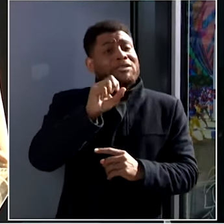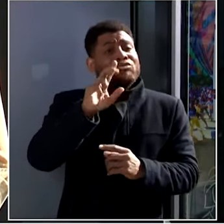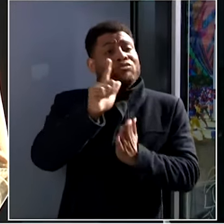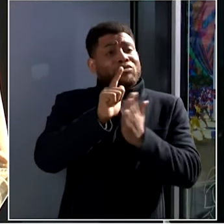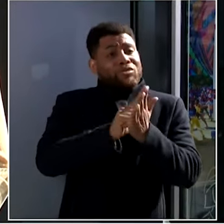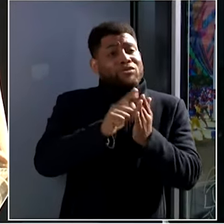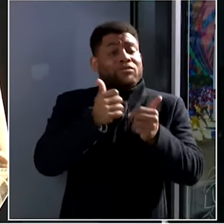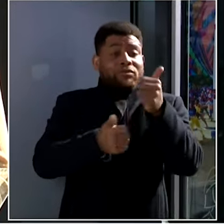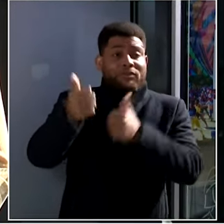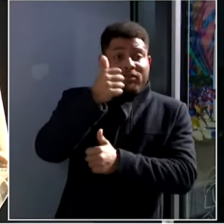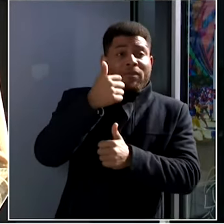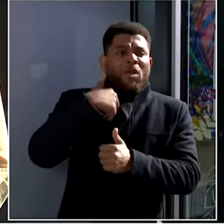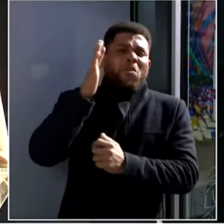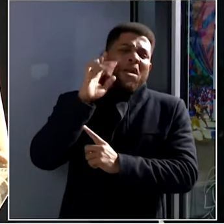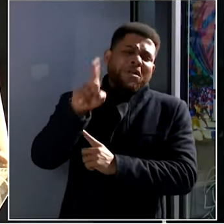Yes.